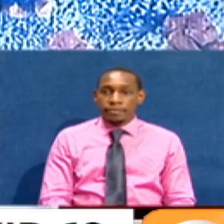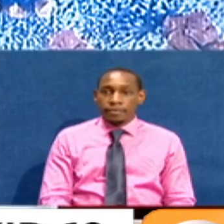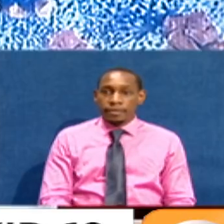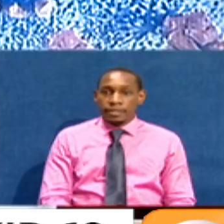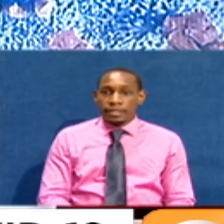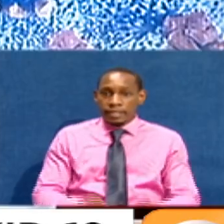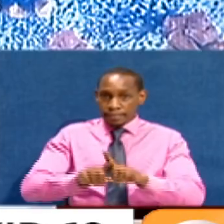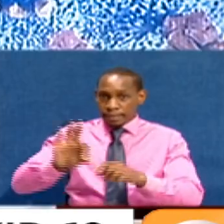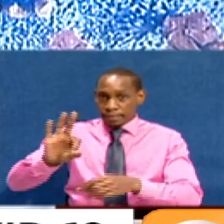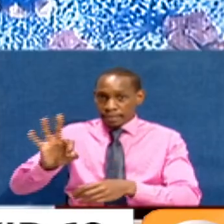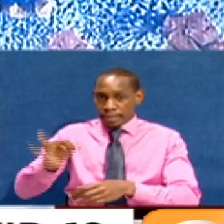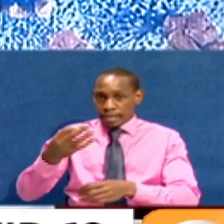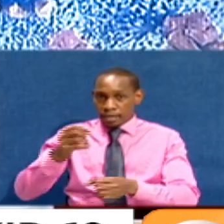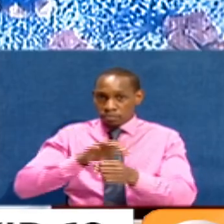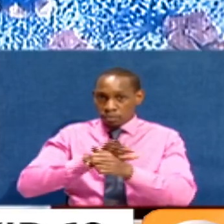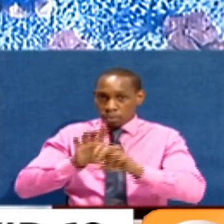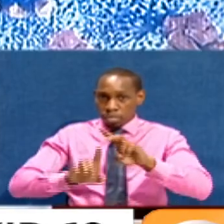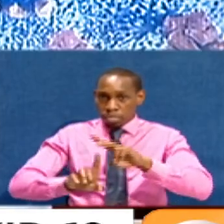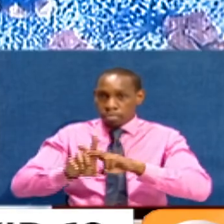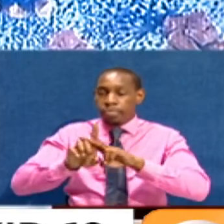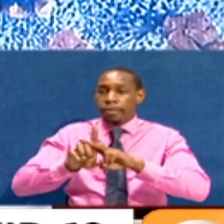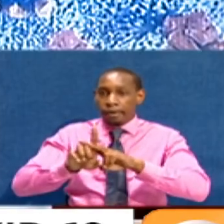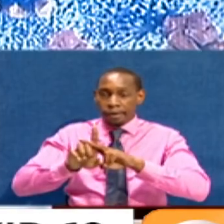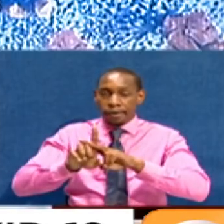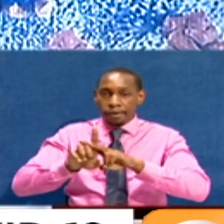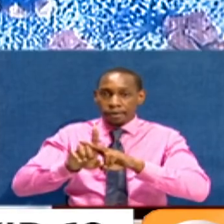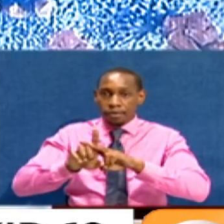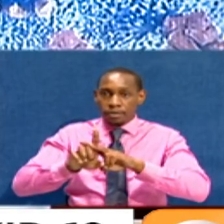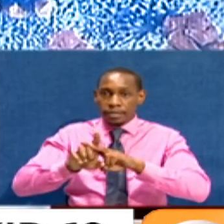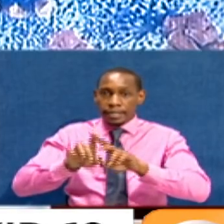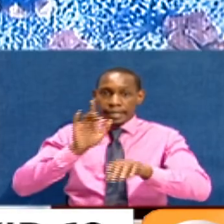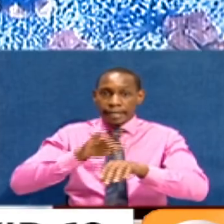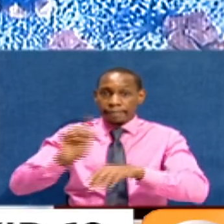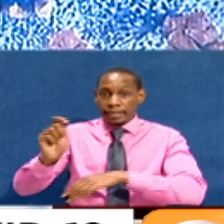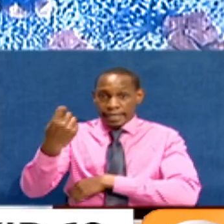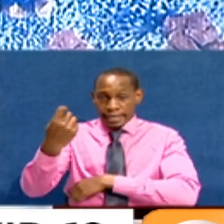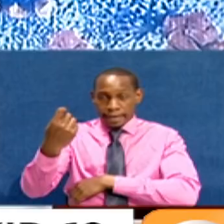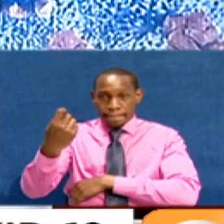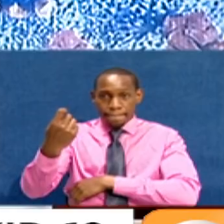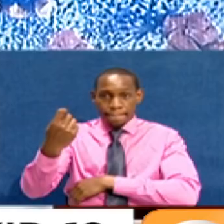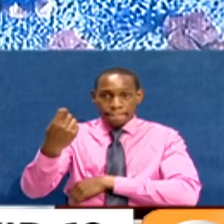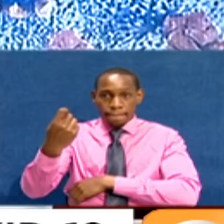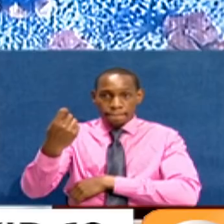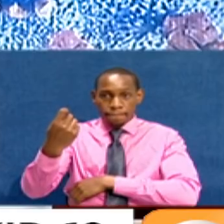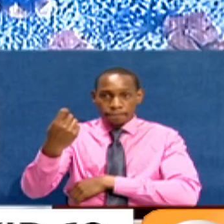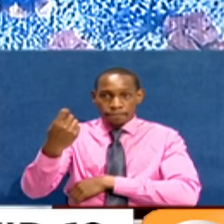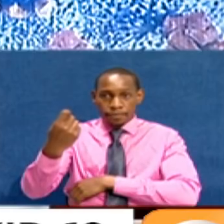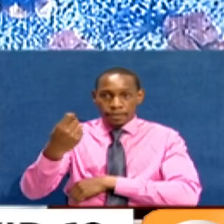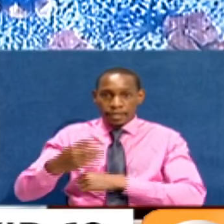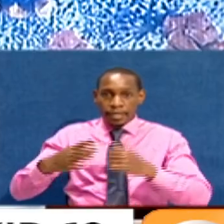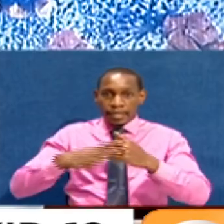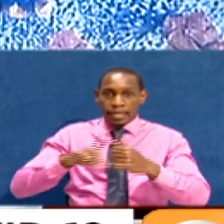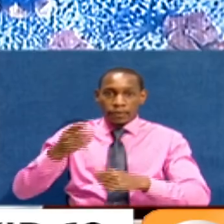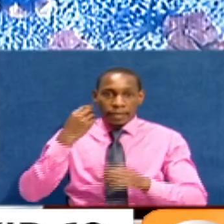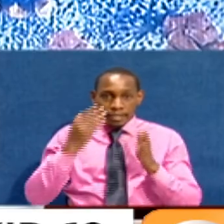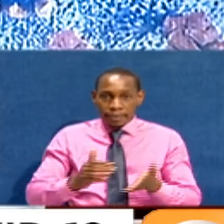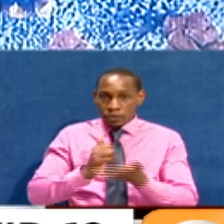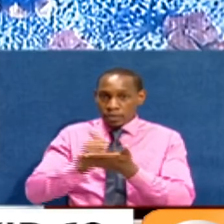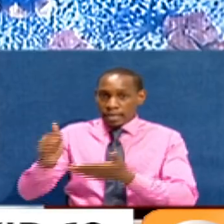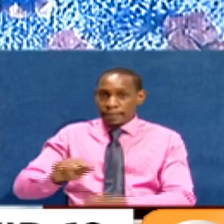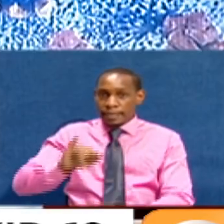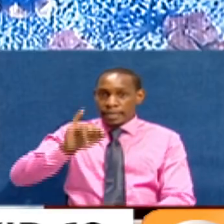And the third wave is ravaging the country. 91 patients in ICU,